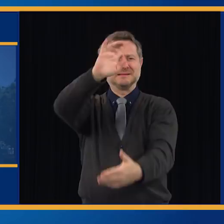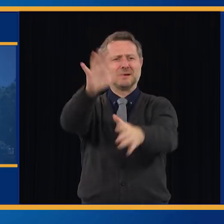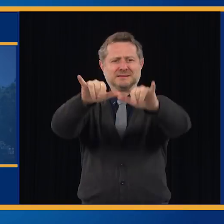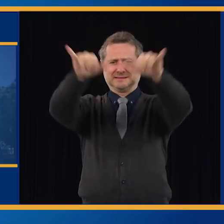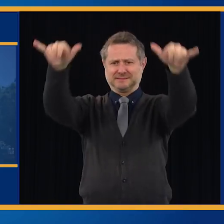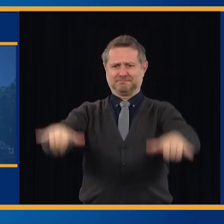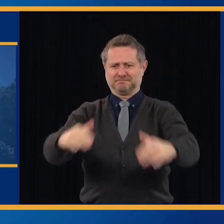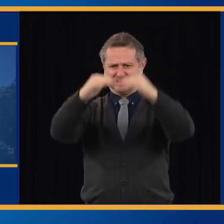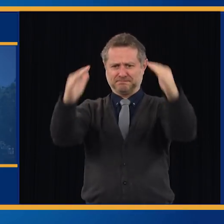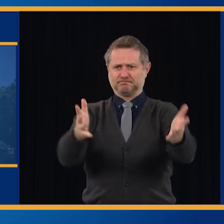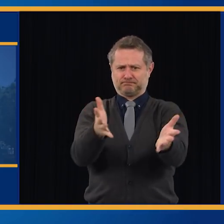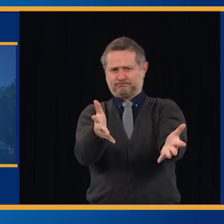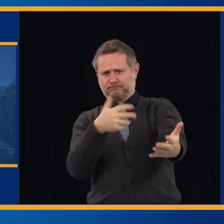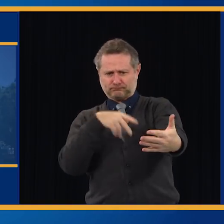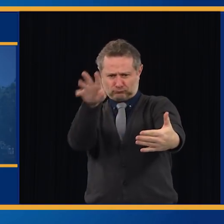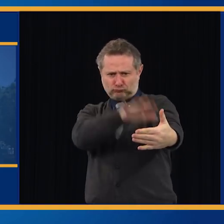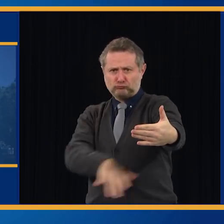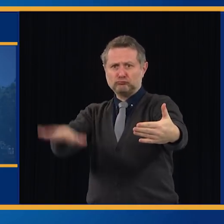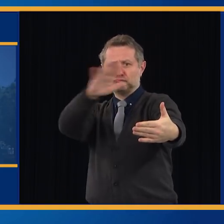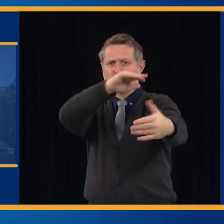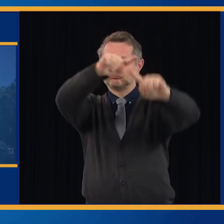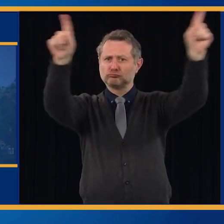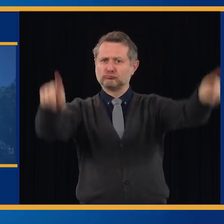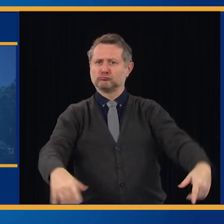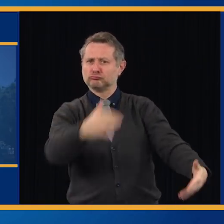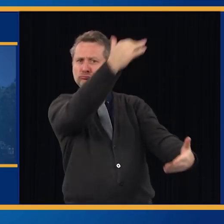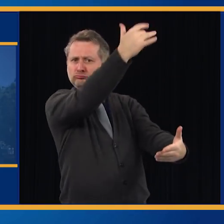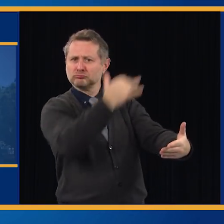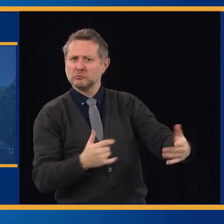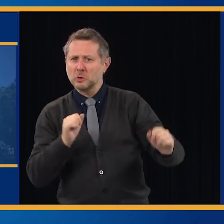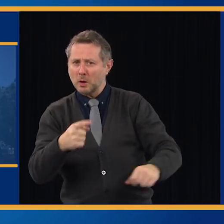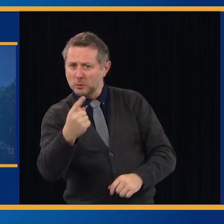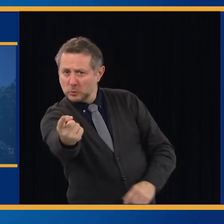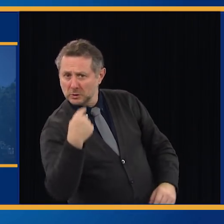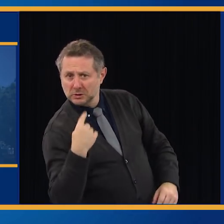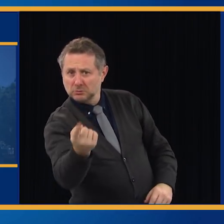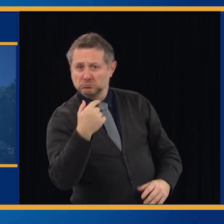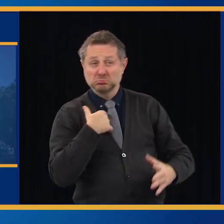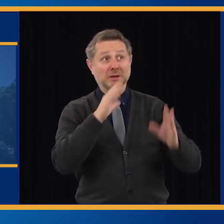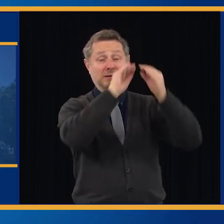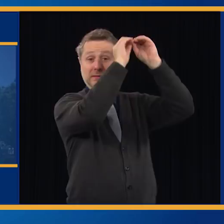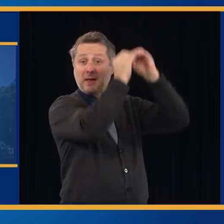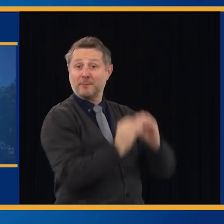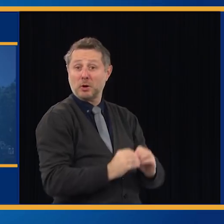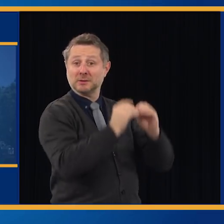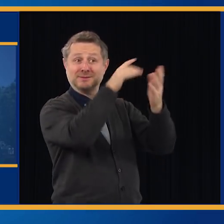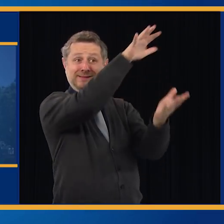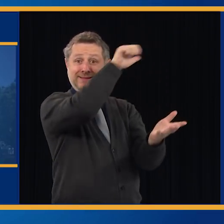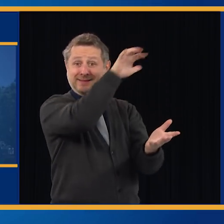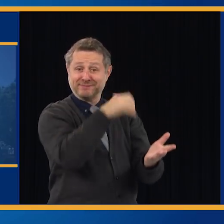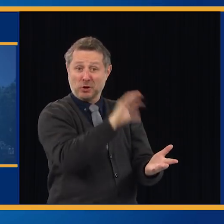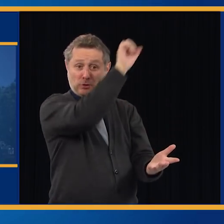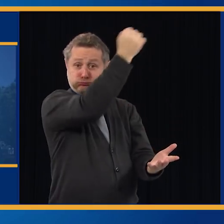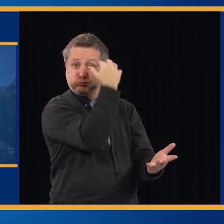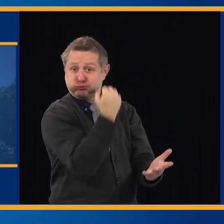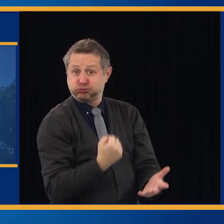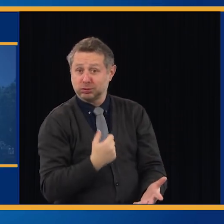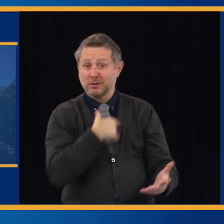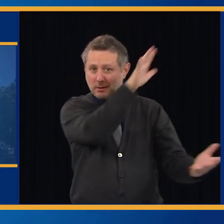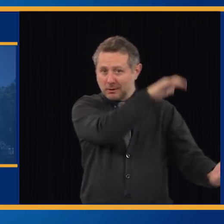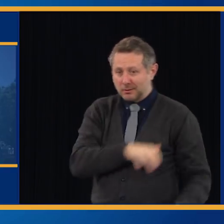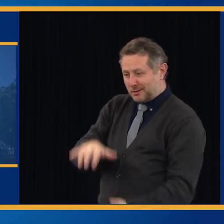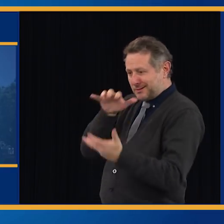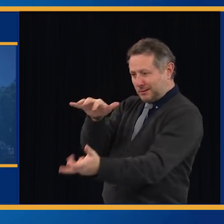can factually, with data, design a system that does just that. And that's what government is supposed to